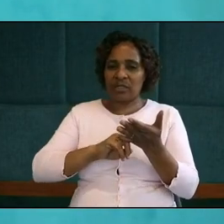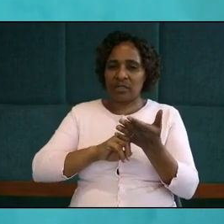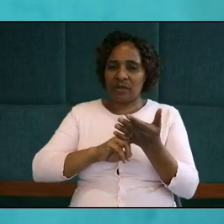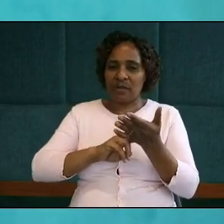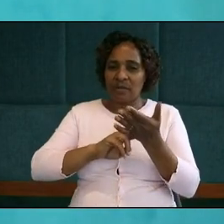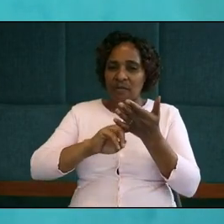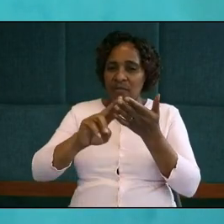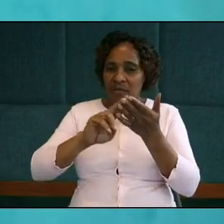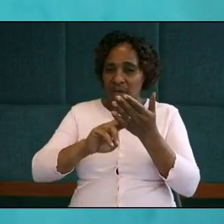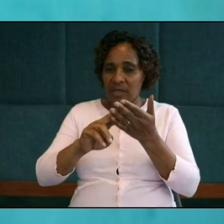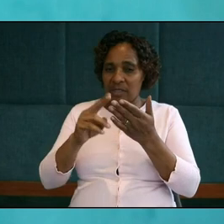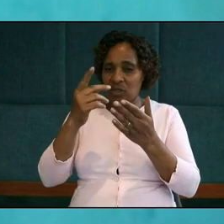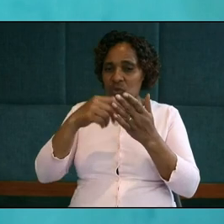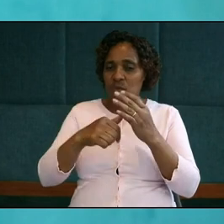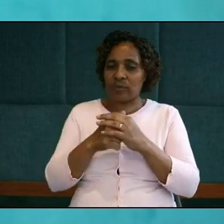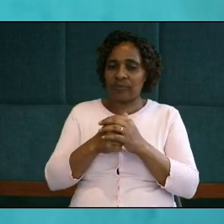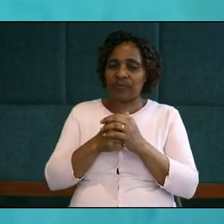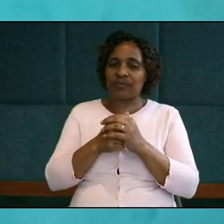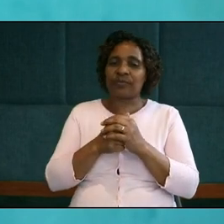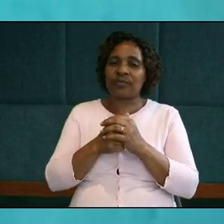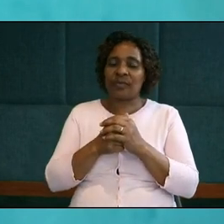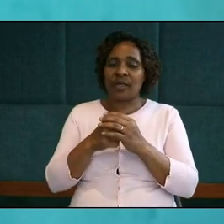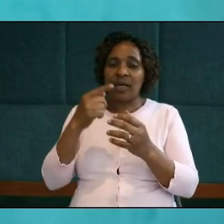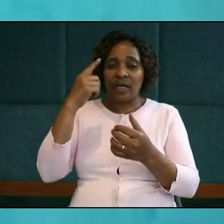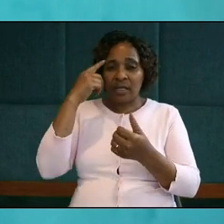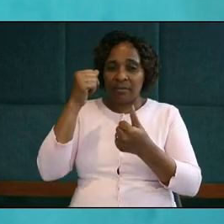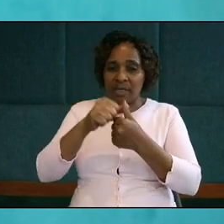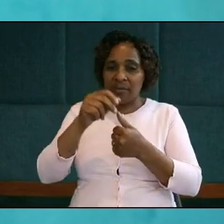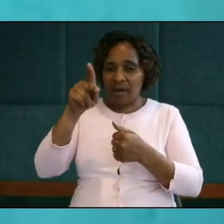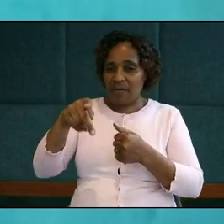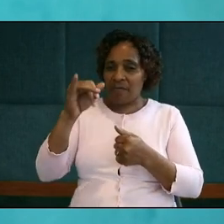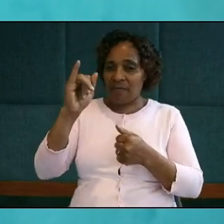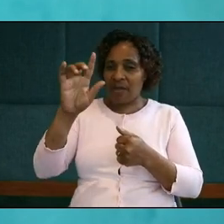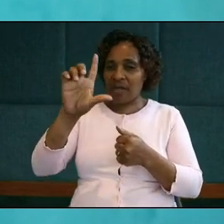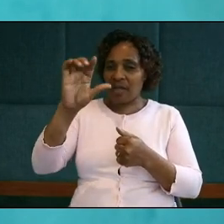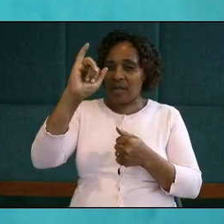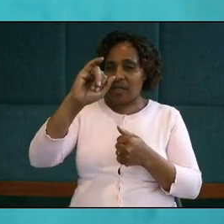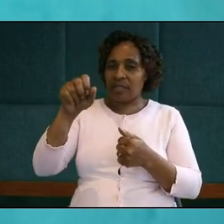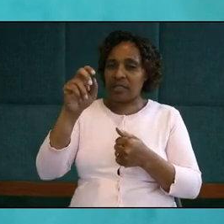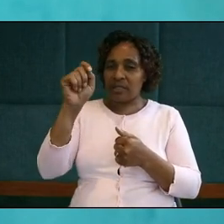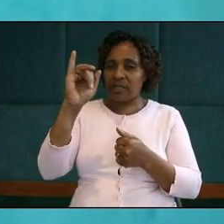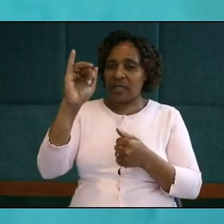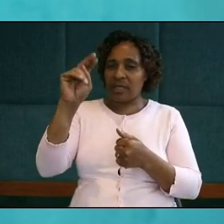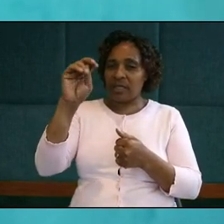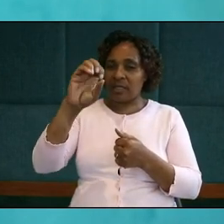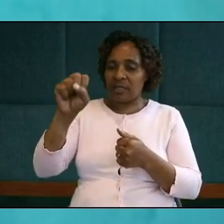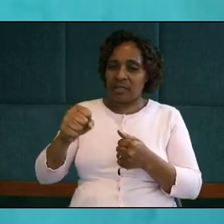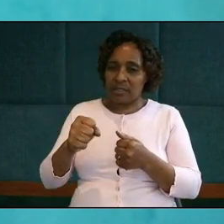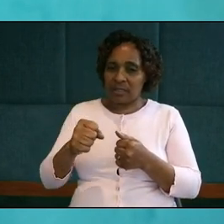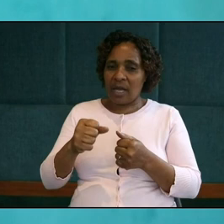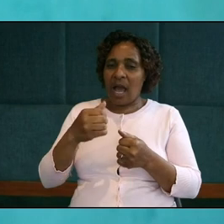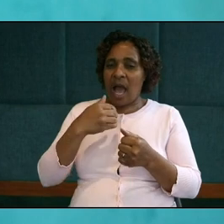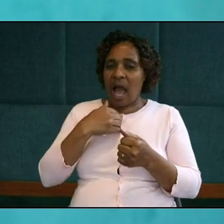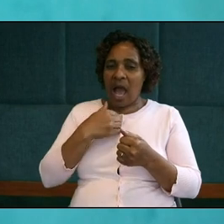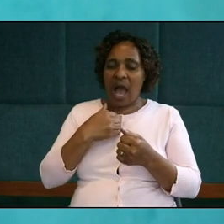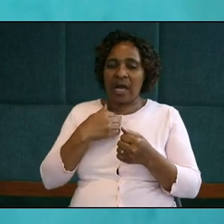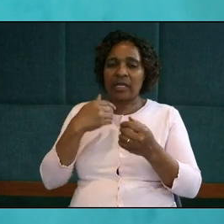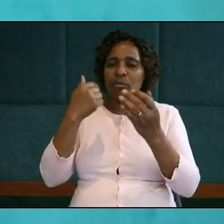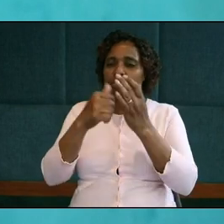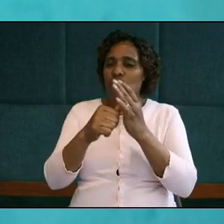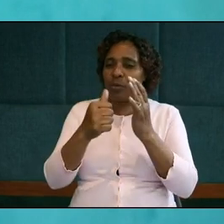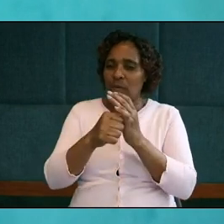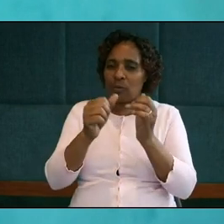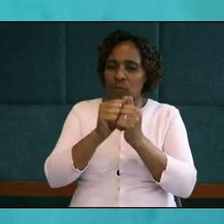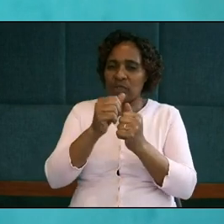key text is that remember the Philistines had an affair with the